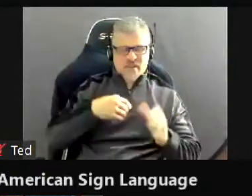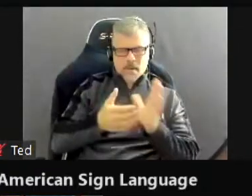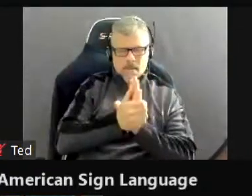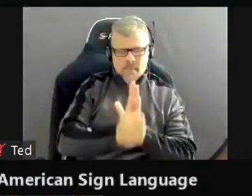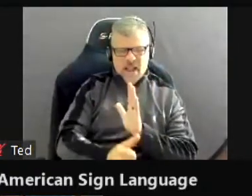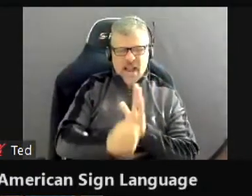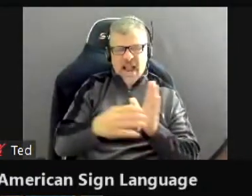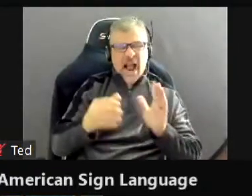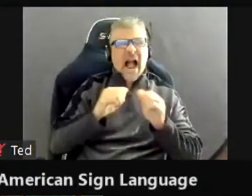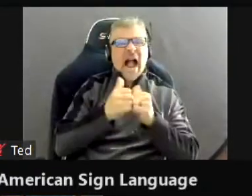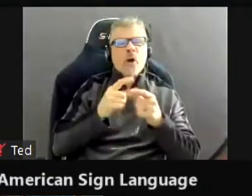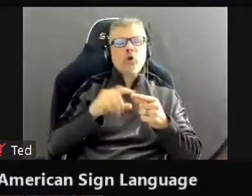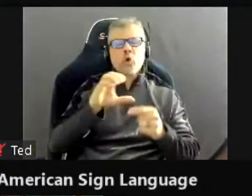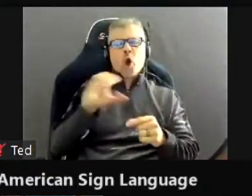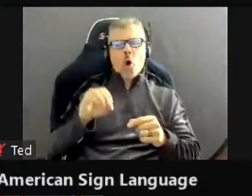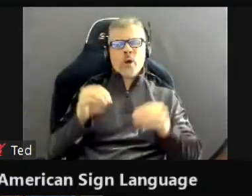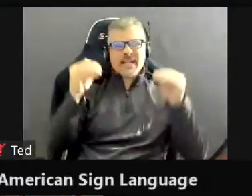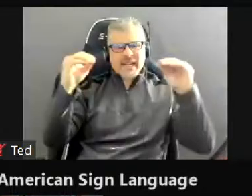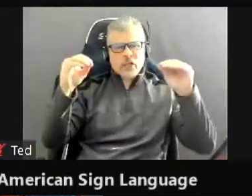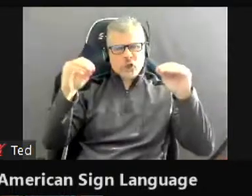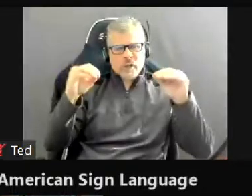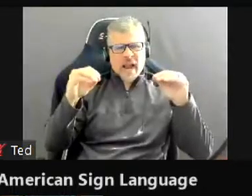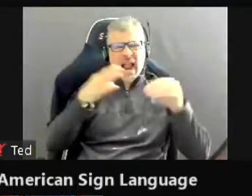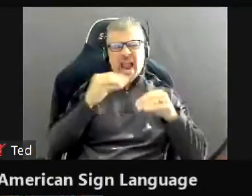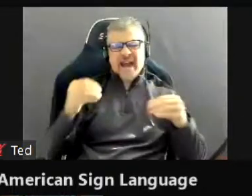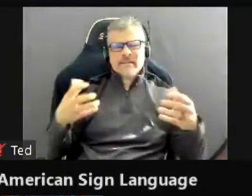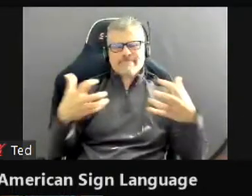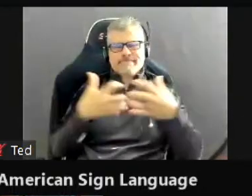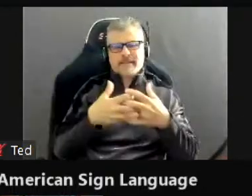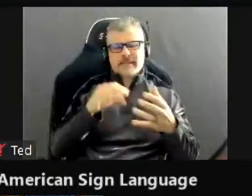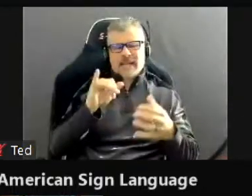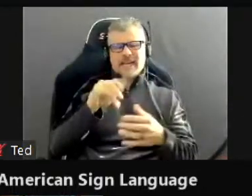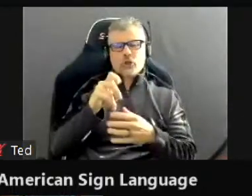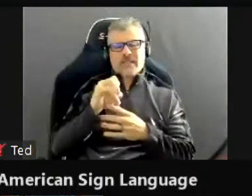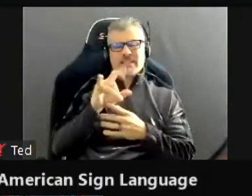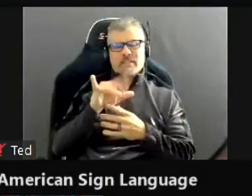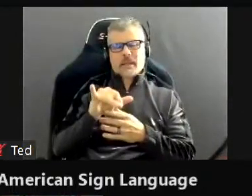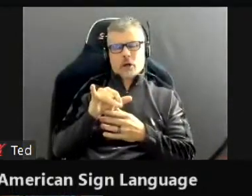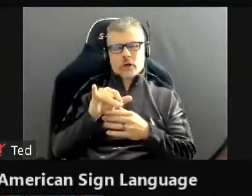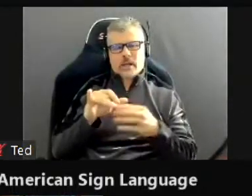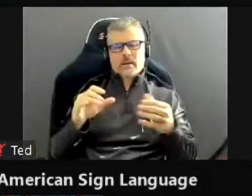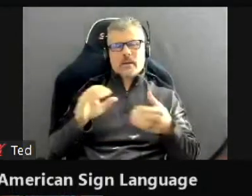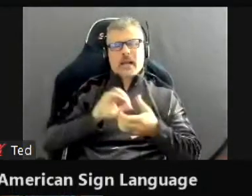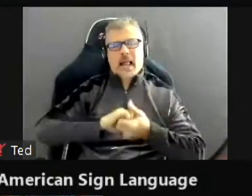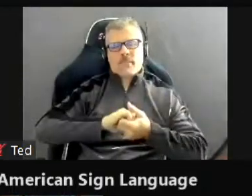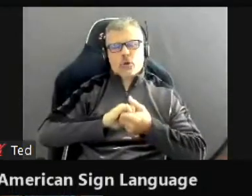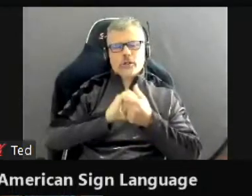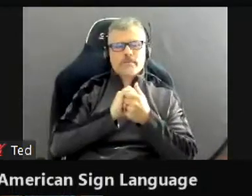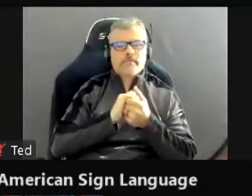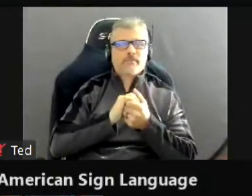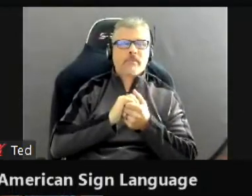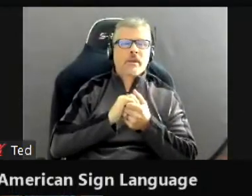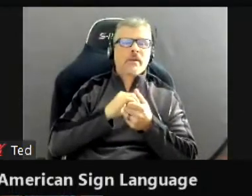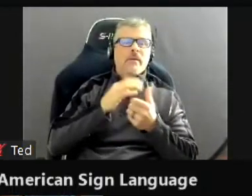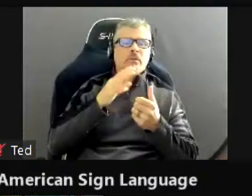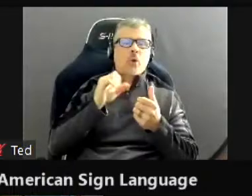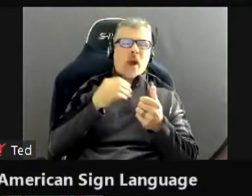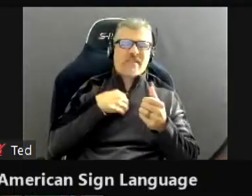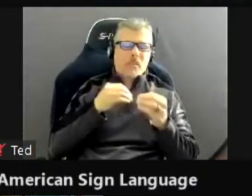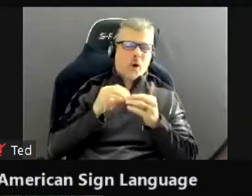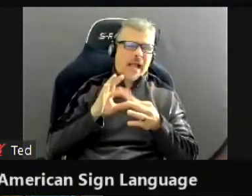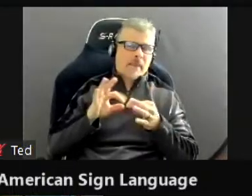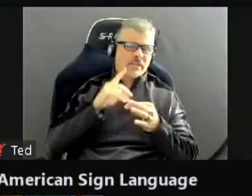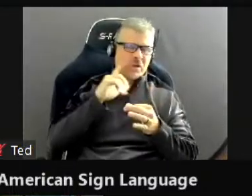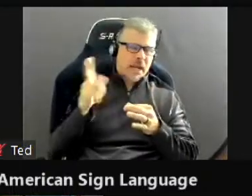co-teaching and interdisciplinary collaboration. And I have some more comments about that when we get to personal prep programs.